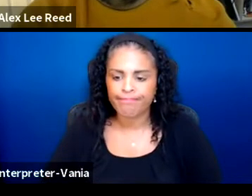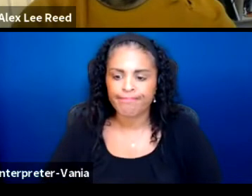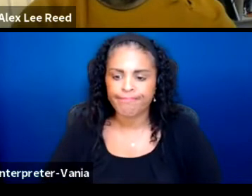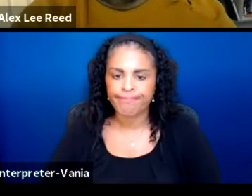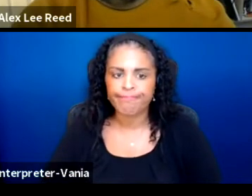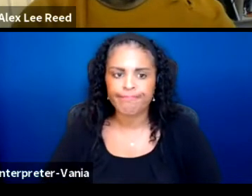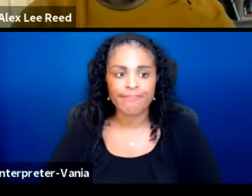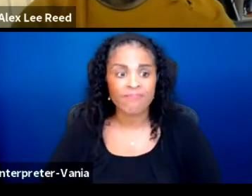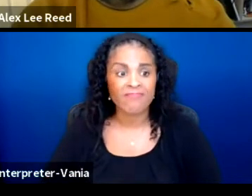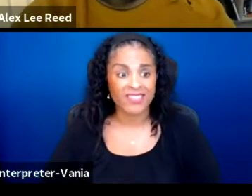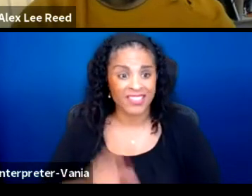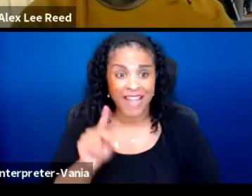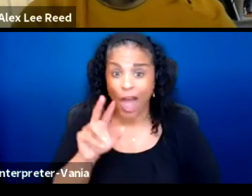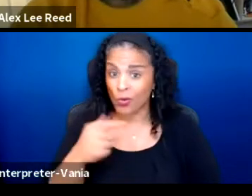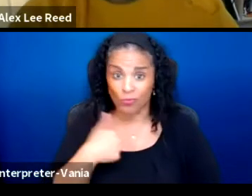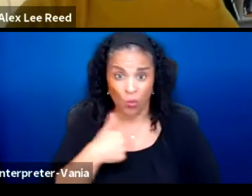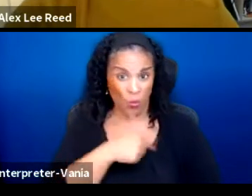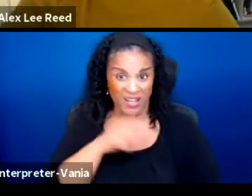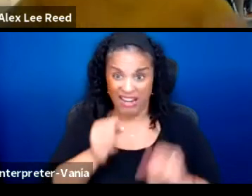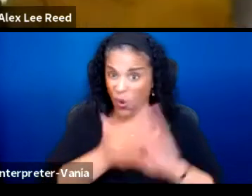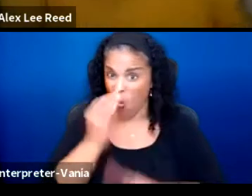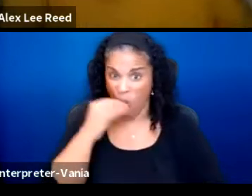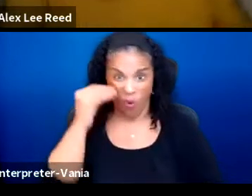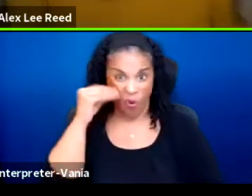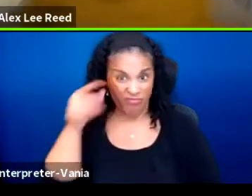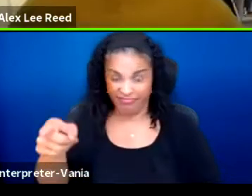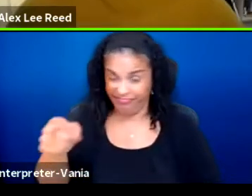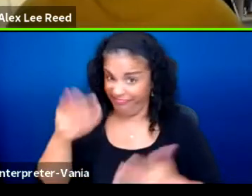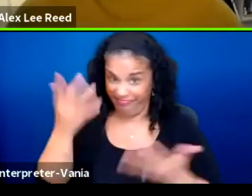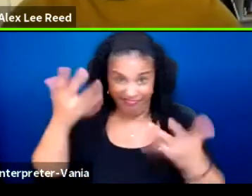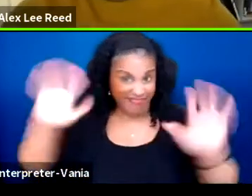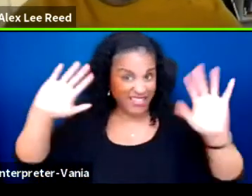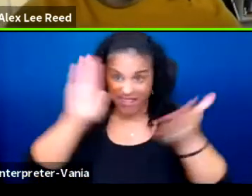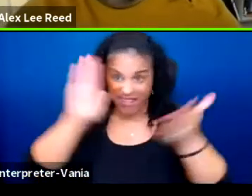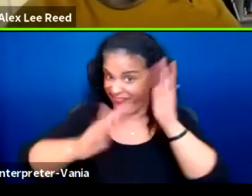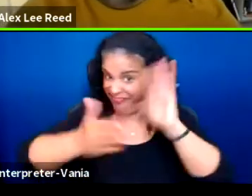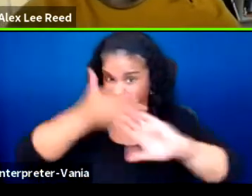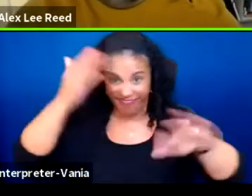Said we can go home now after what Valerie just done.